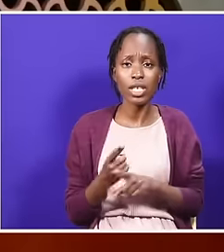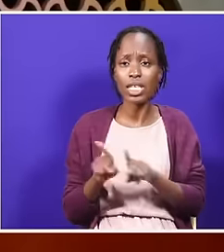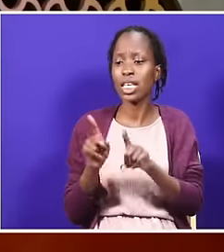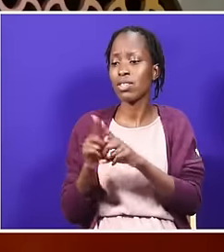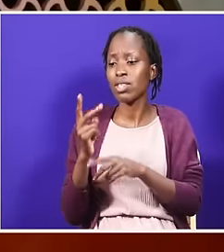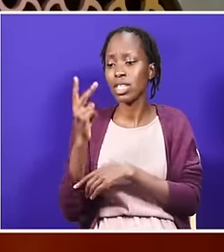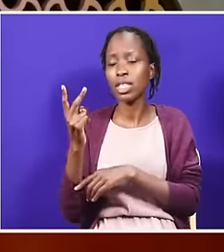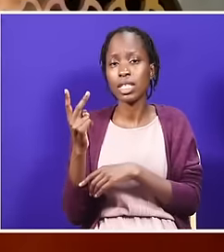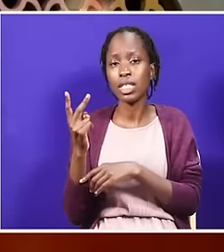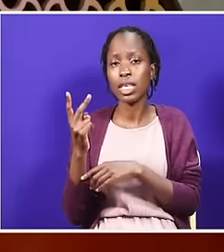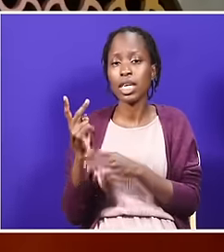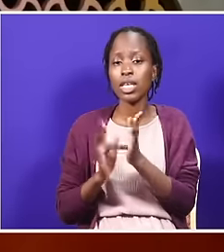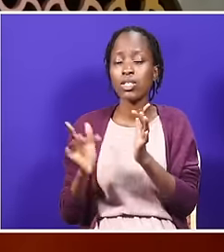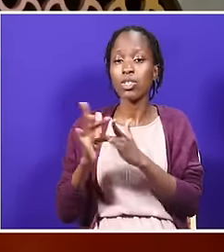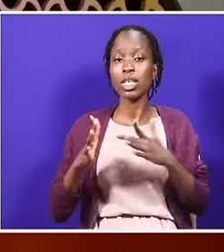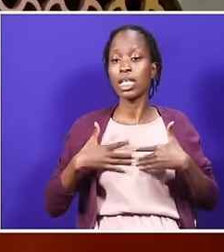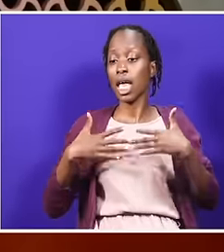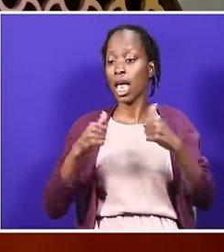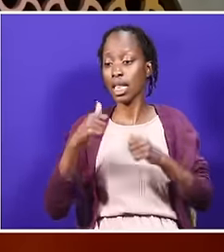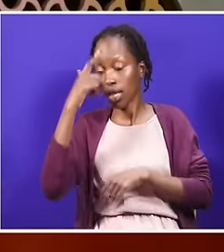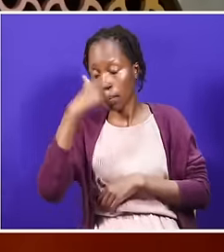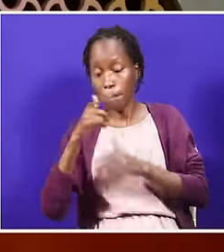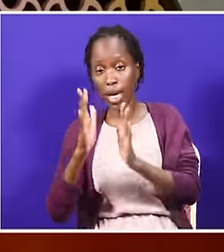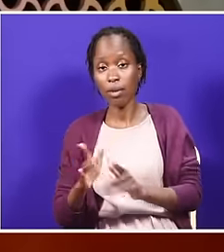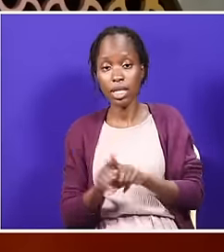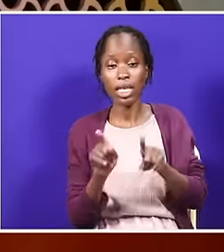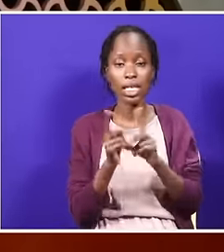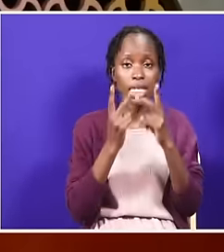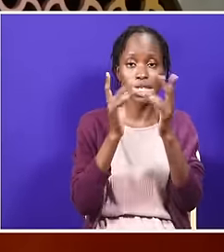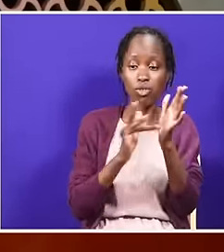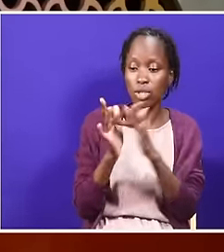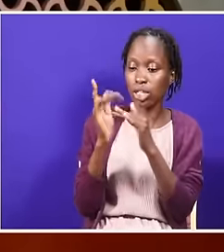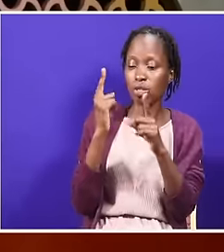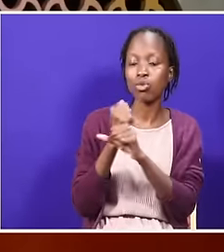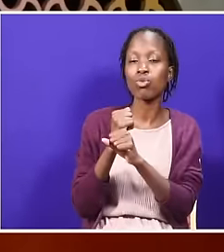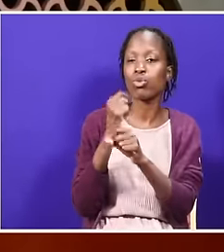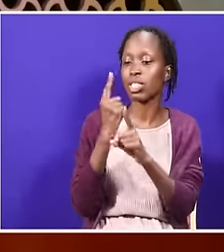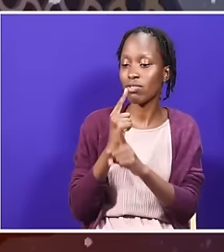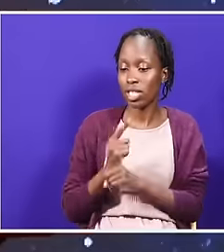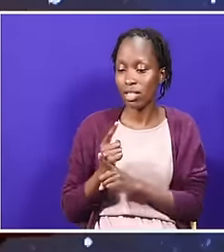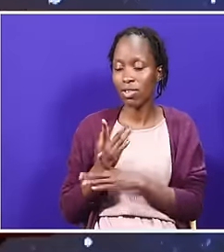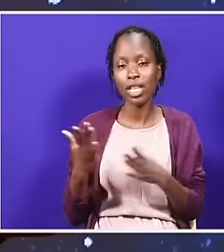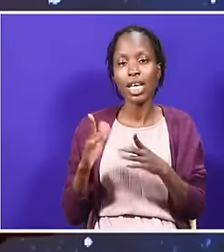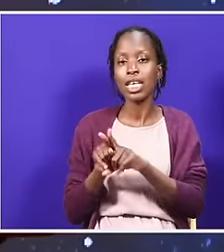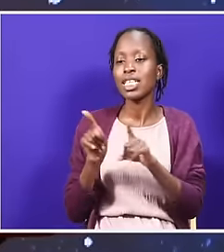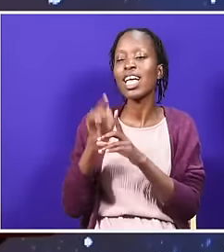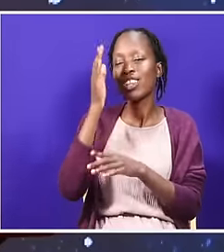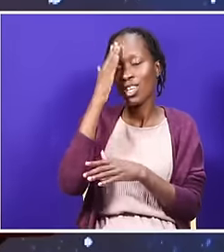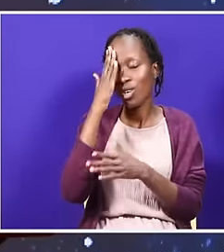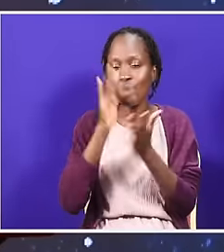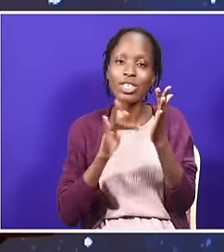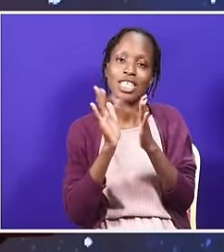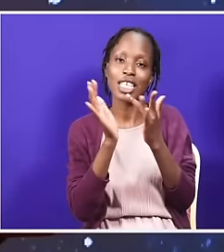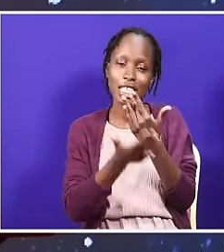up there." They had seen him hear the blind man. They had seen him do all these things. They knew he cared. And